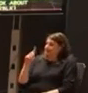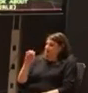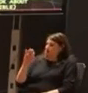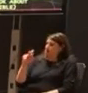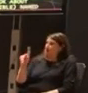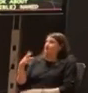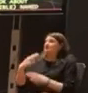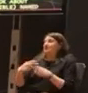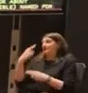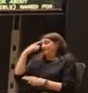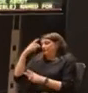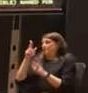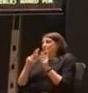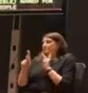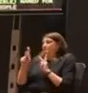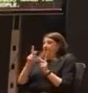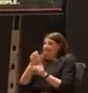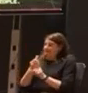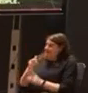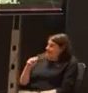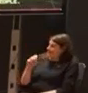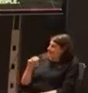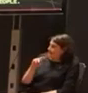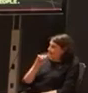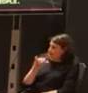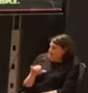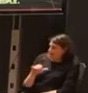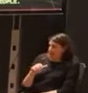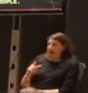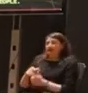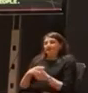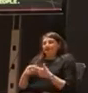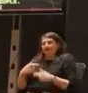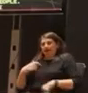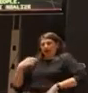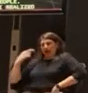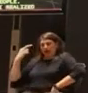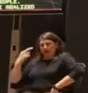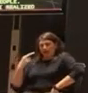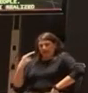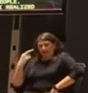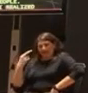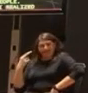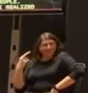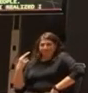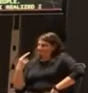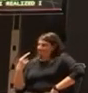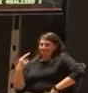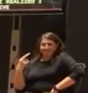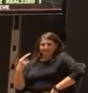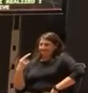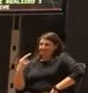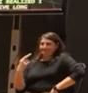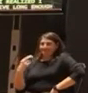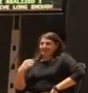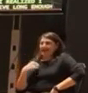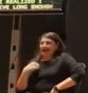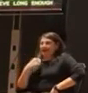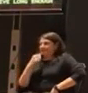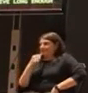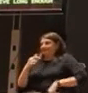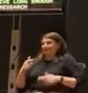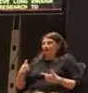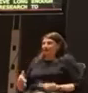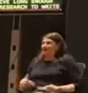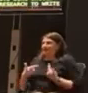people. Then I realized I wouldn't live long enough to do the research to write the